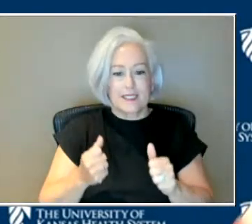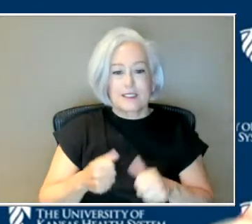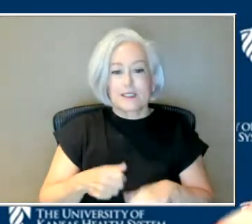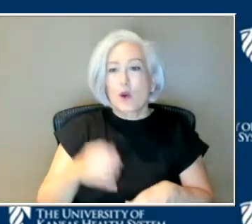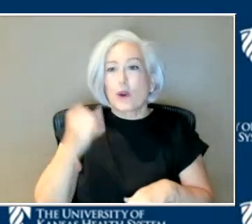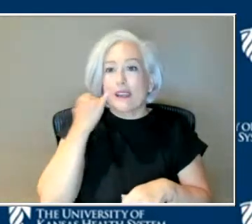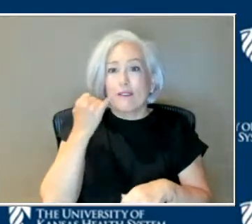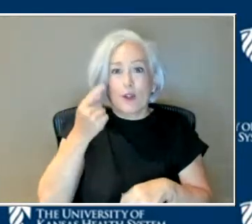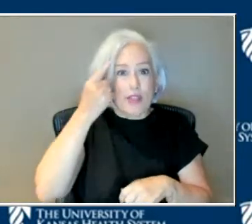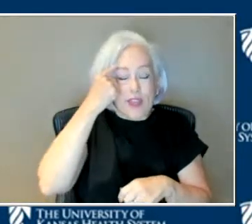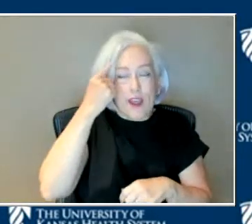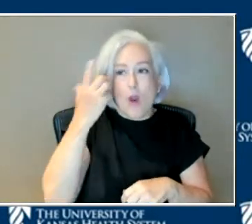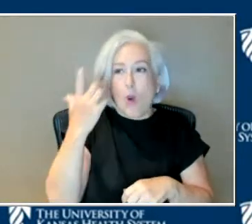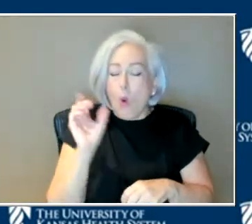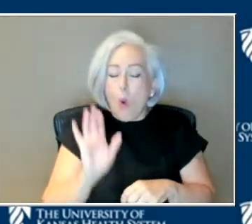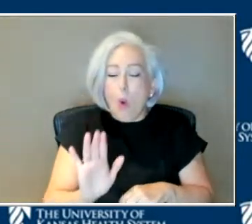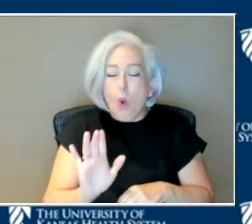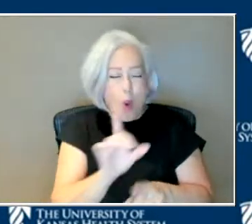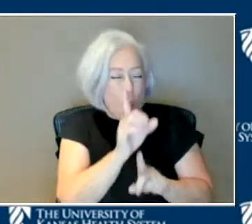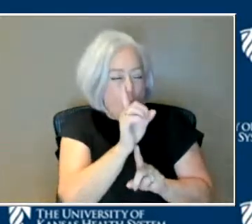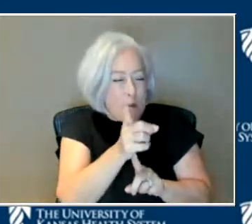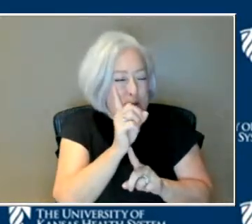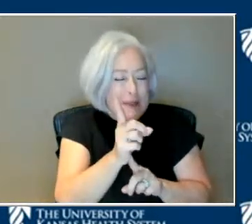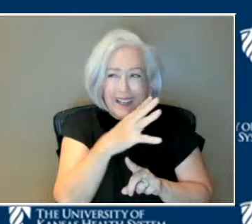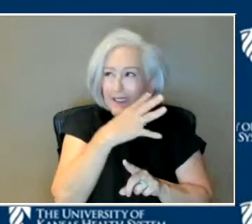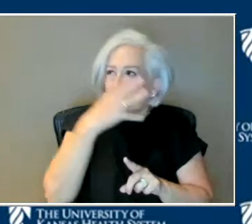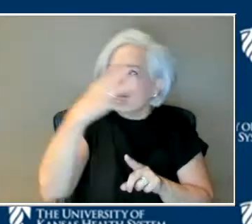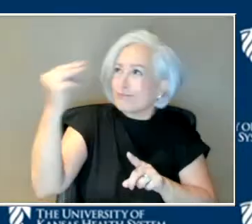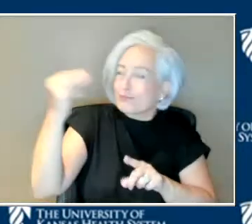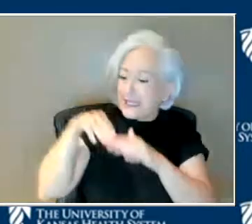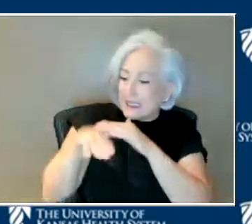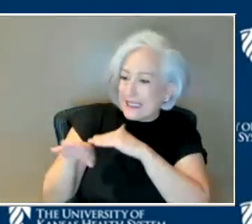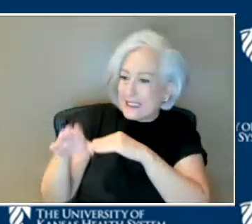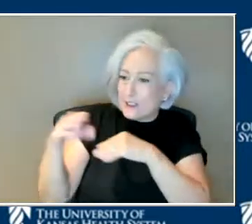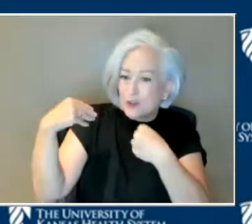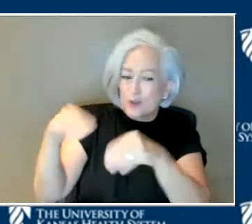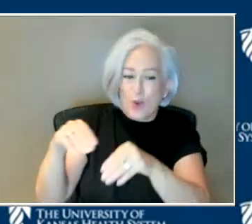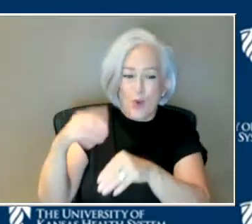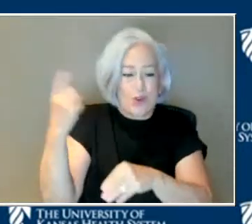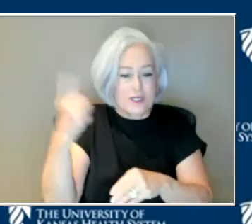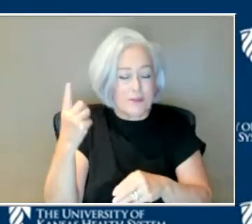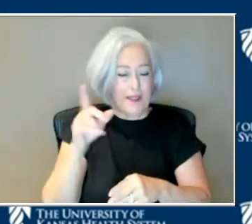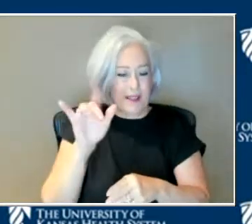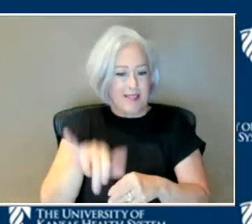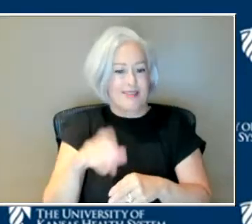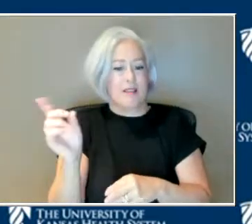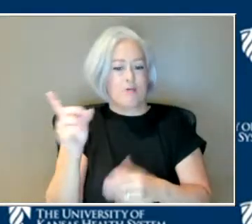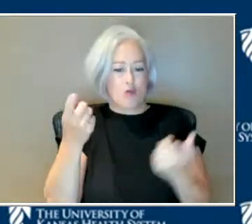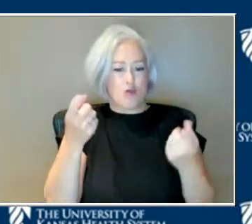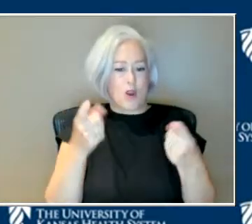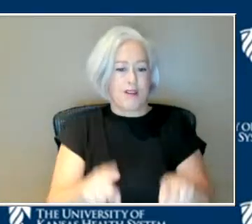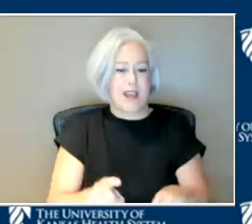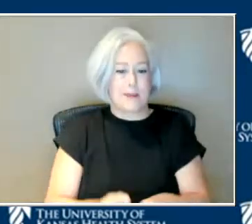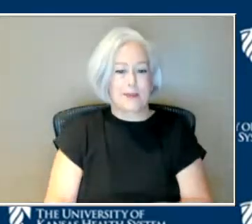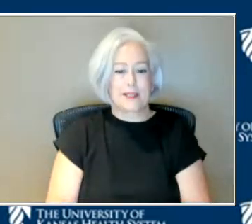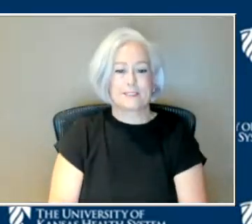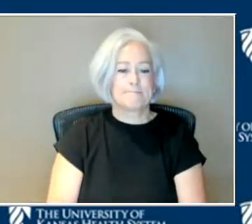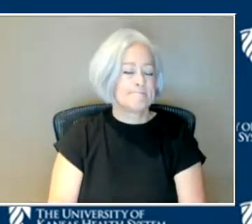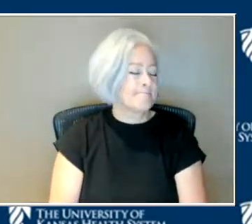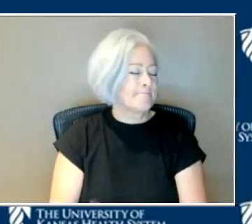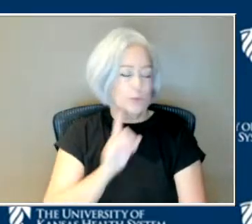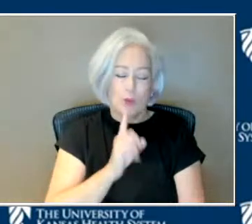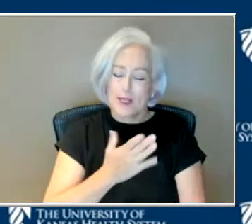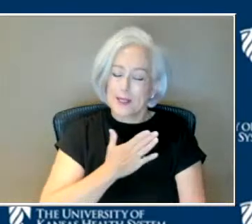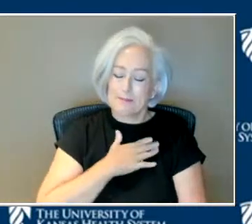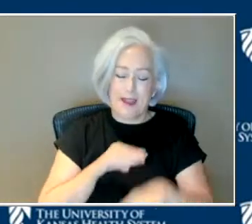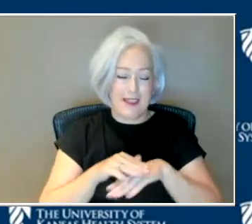just going to do one thing and I'll be right back. That's where most of these stories come from. So the only real advice is just